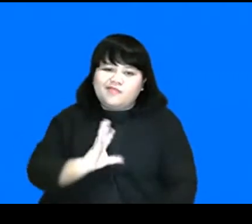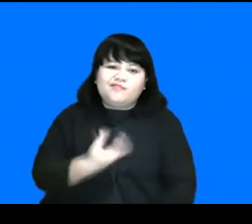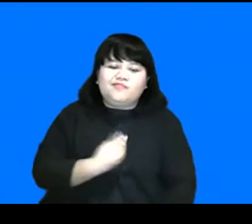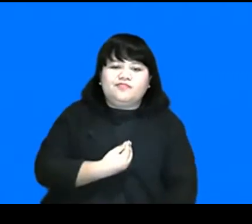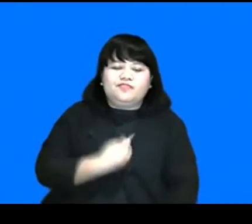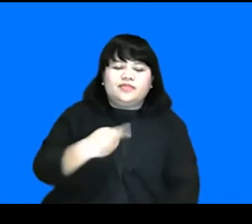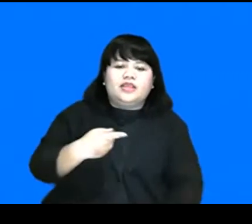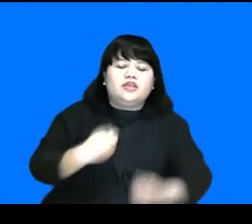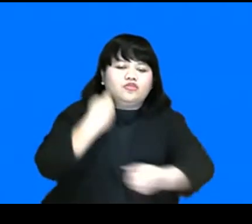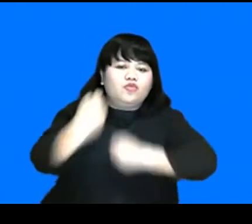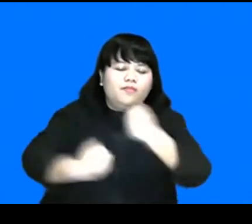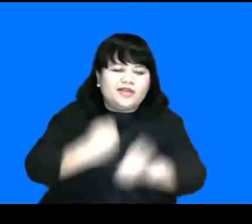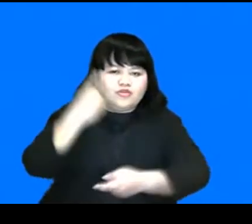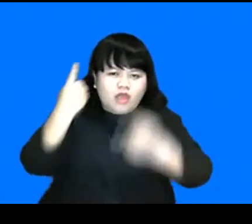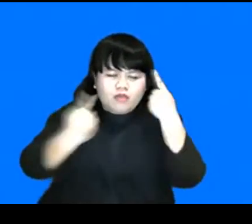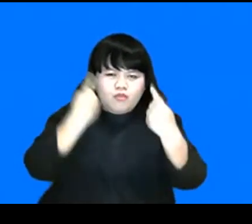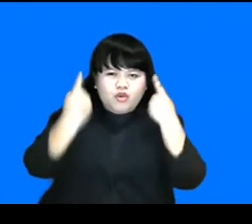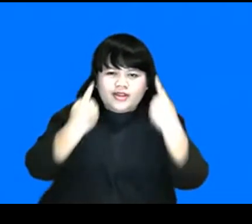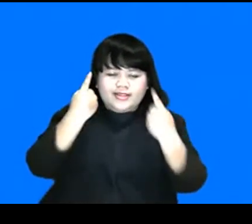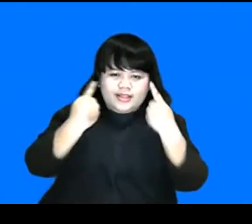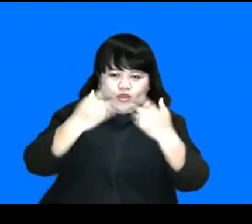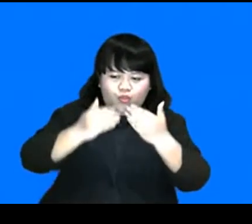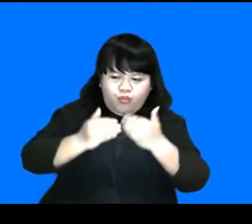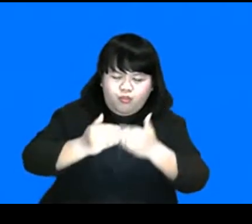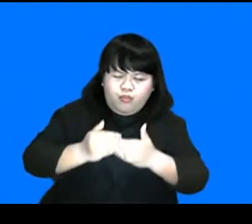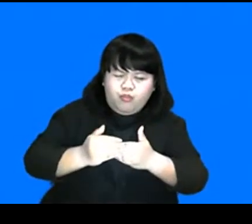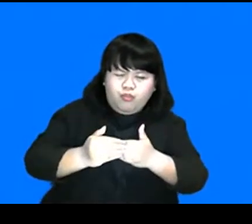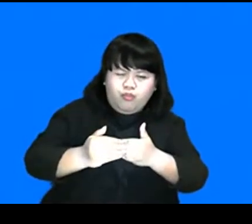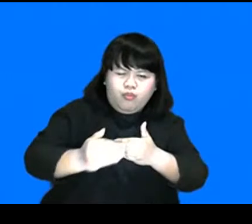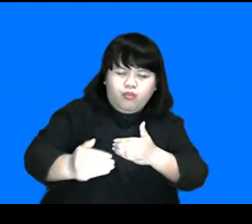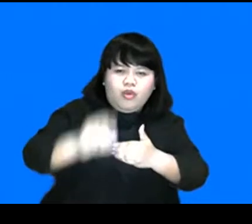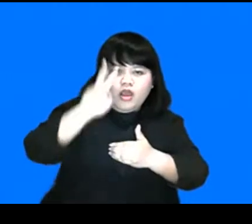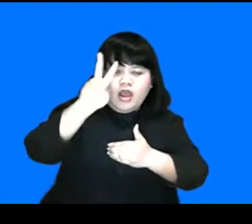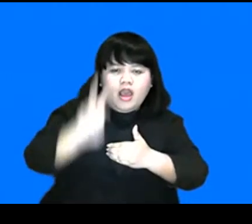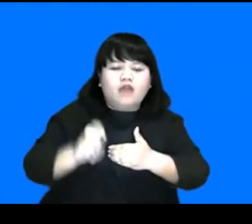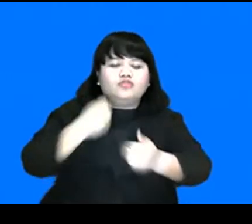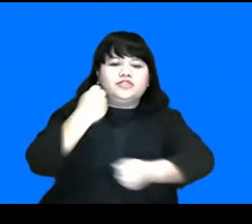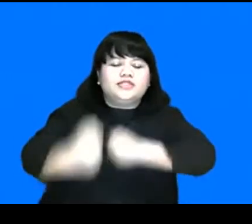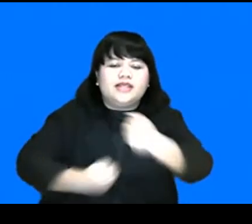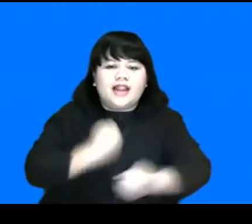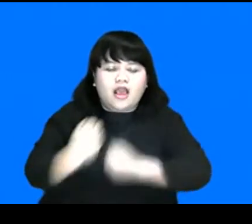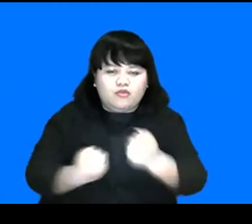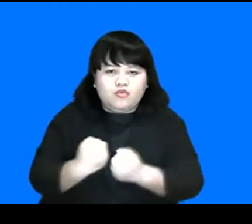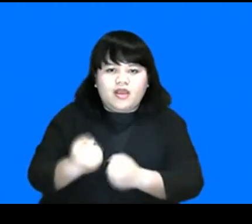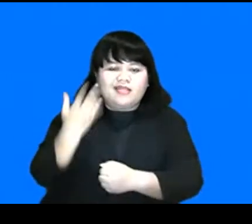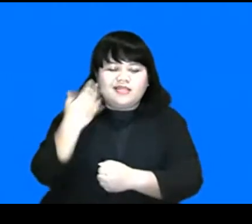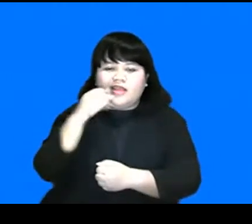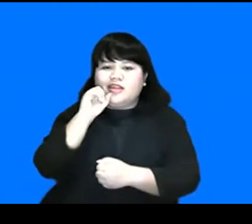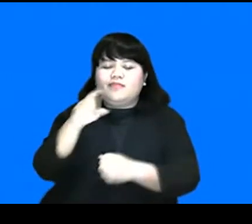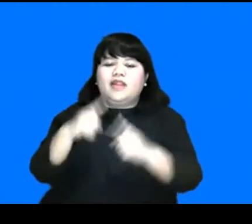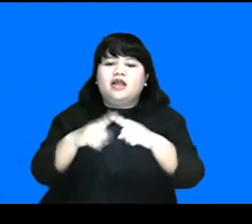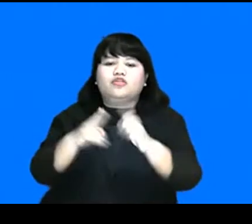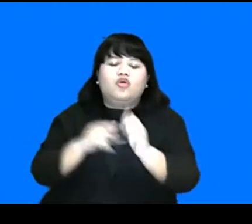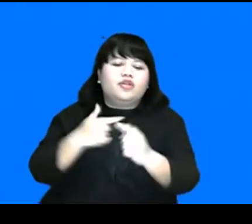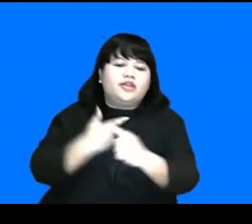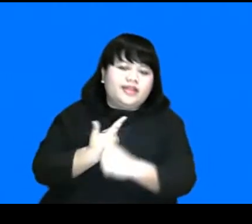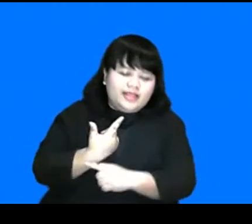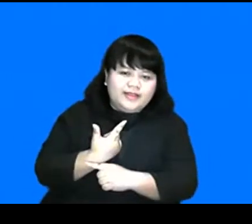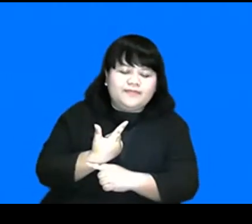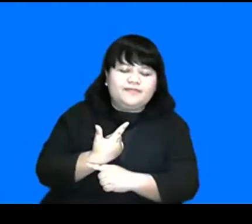struggle we must wage. And just like Tony was mentioning, that if I hold stocks and it just goes